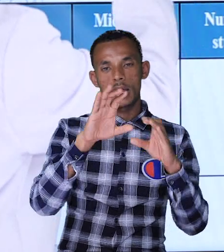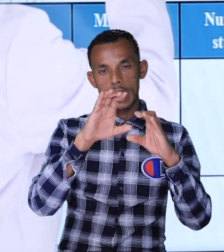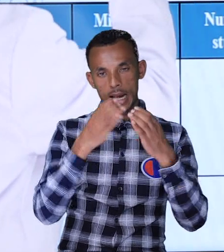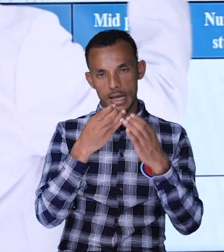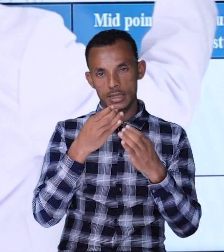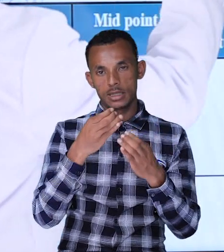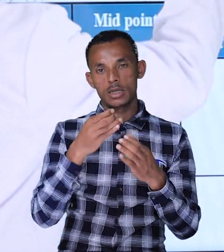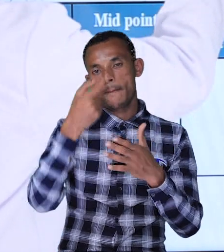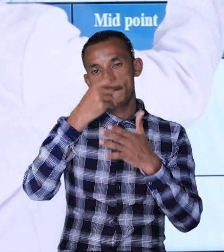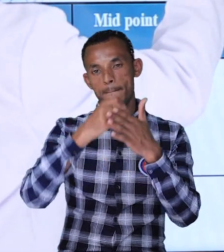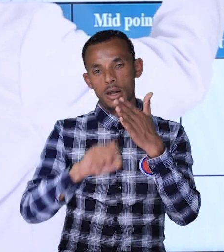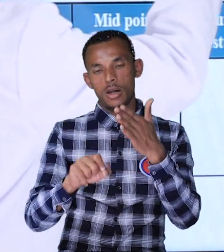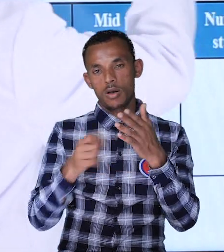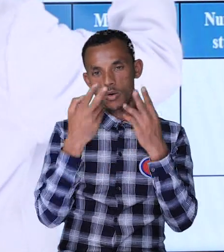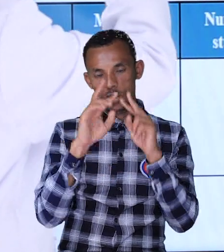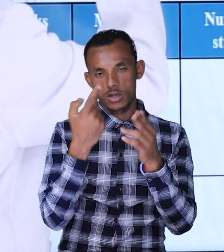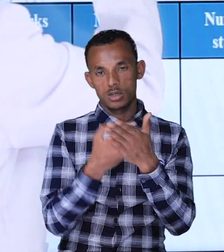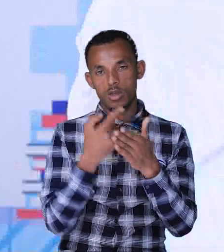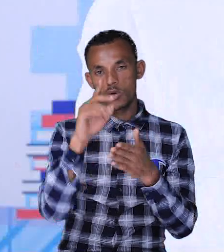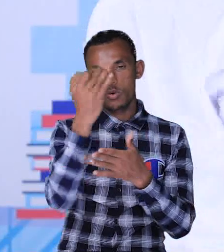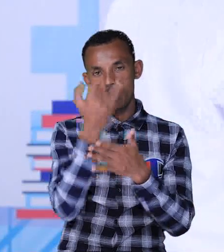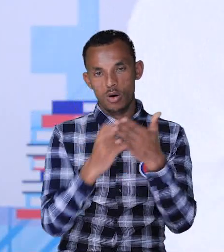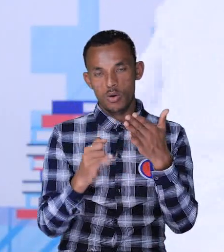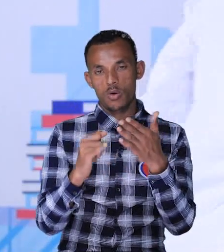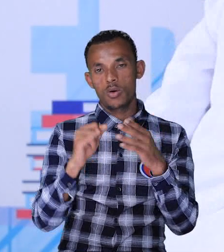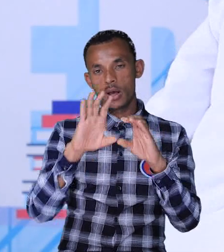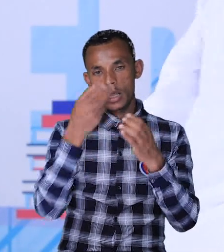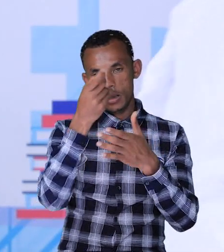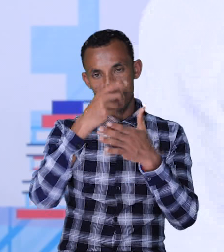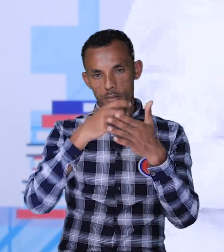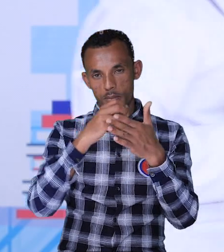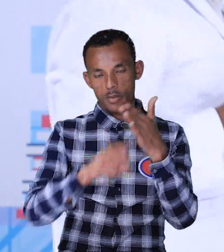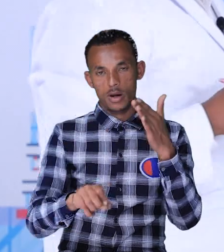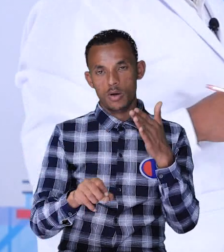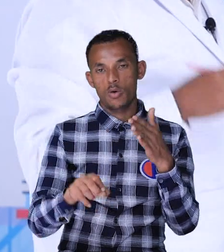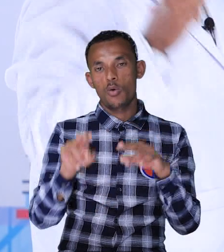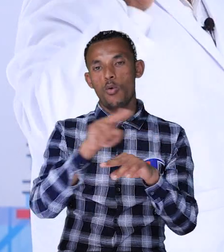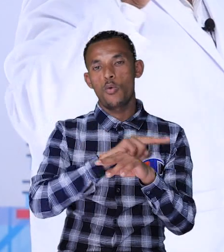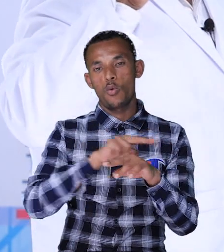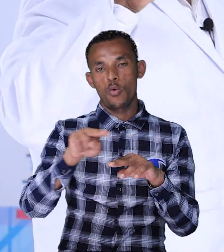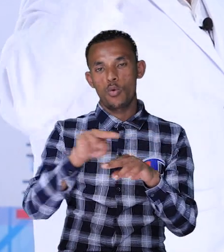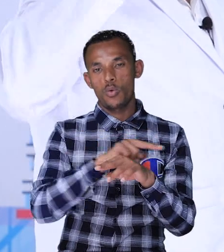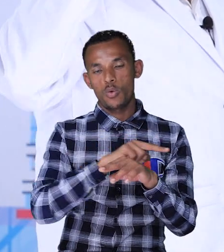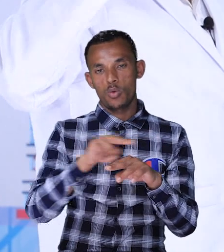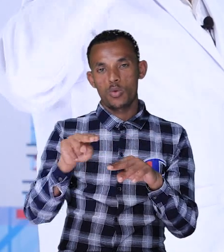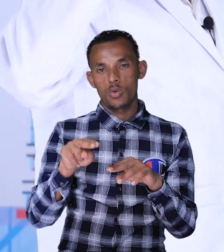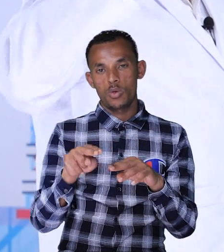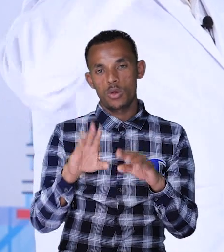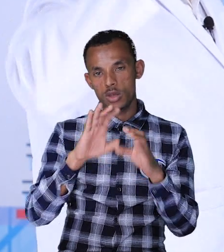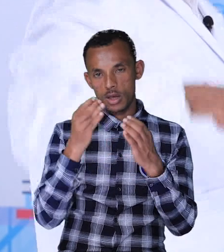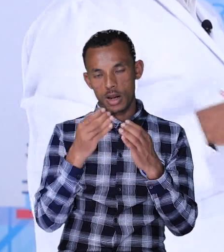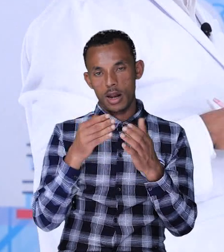Look, in this case, you draw the class markers on horizontal axis, the class marker, the